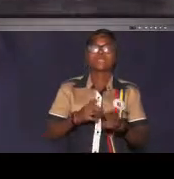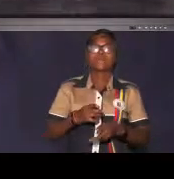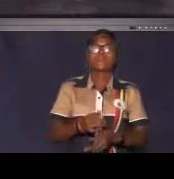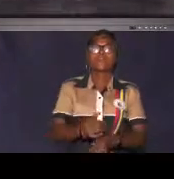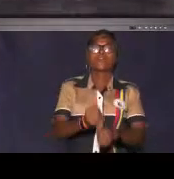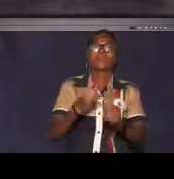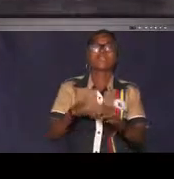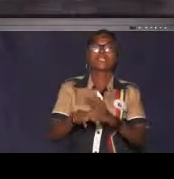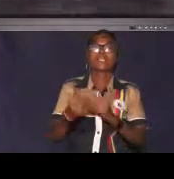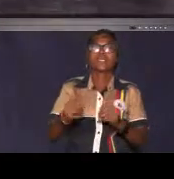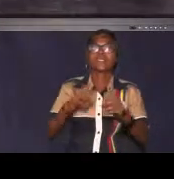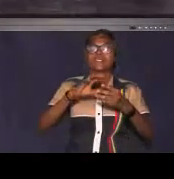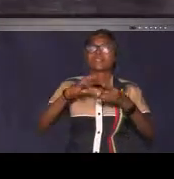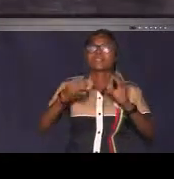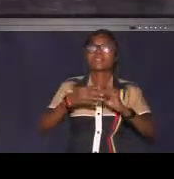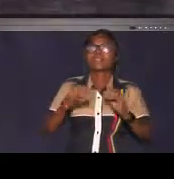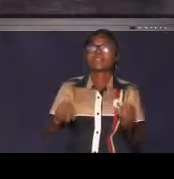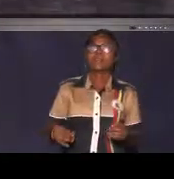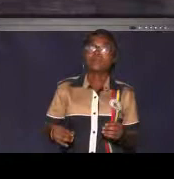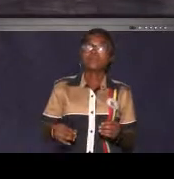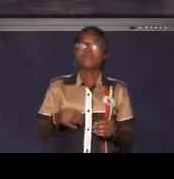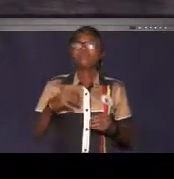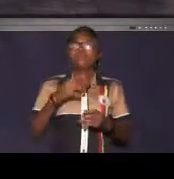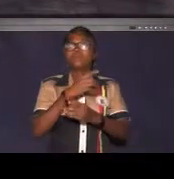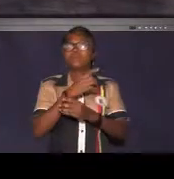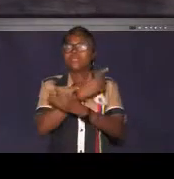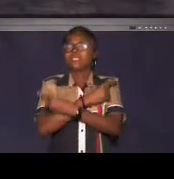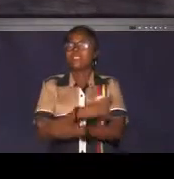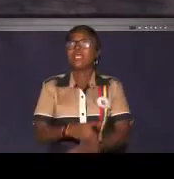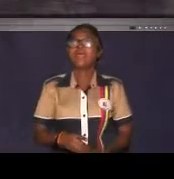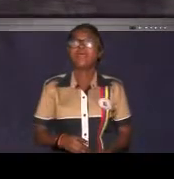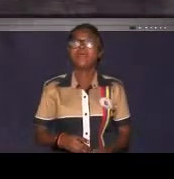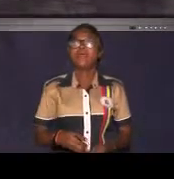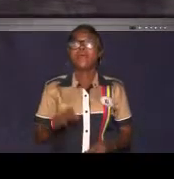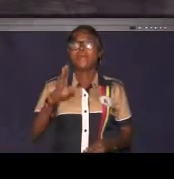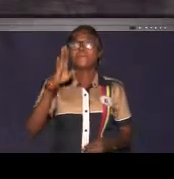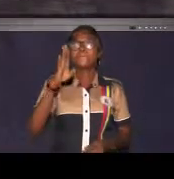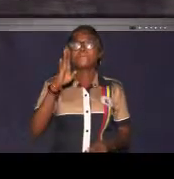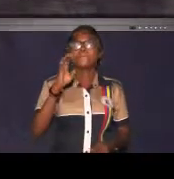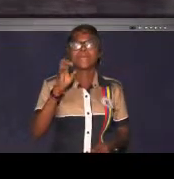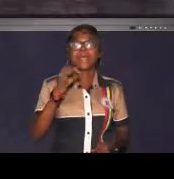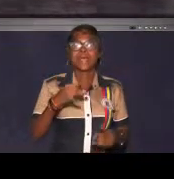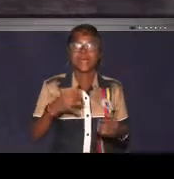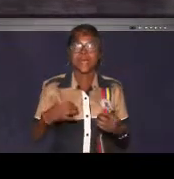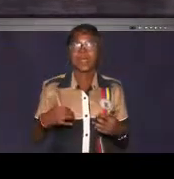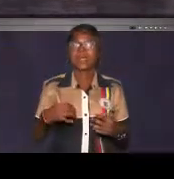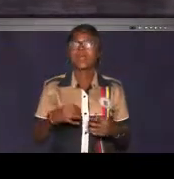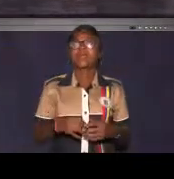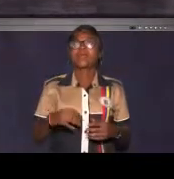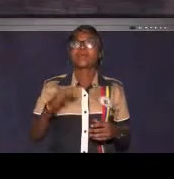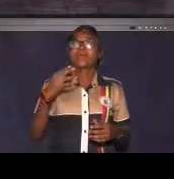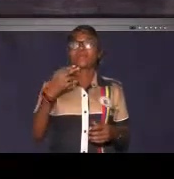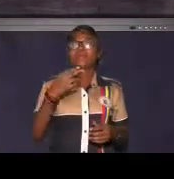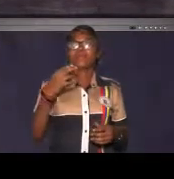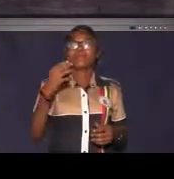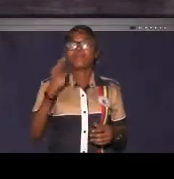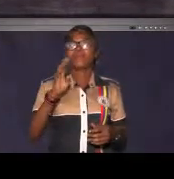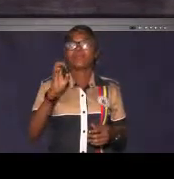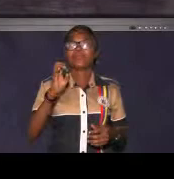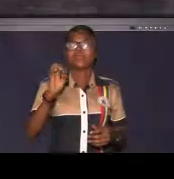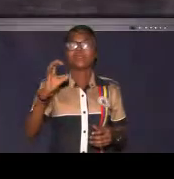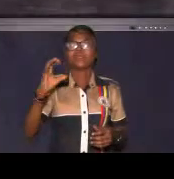sentences. Dear, dear, beach, beach. Yes.